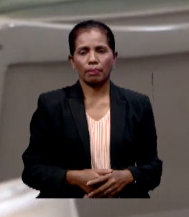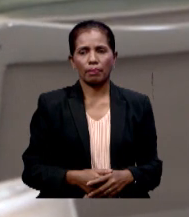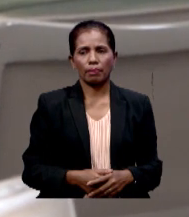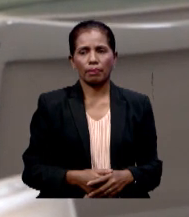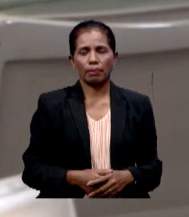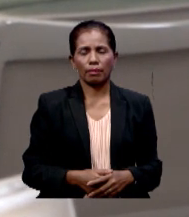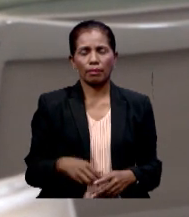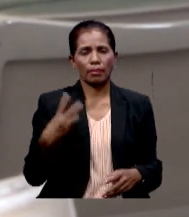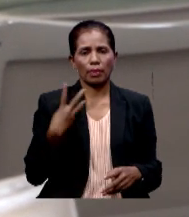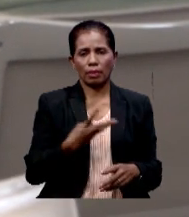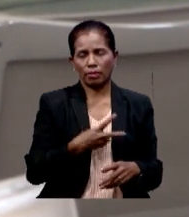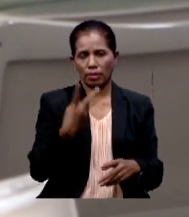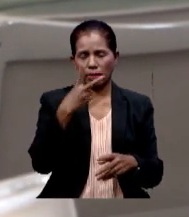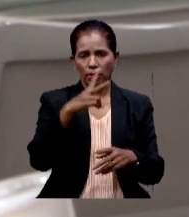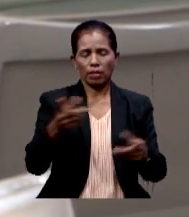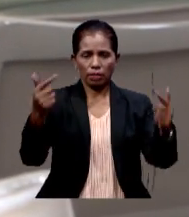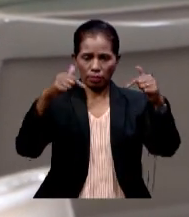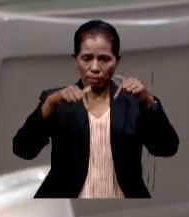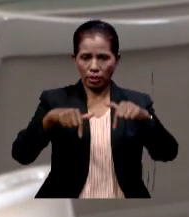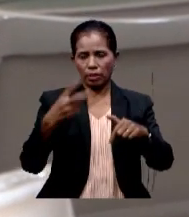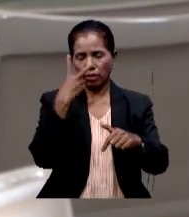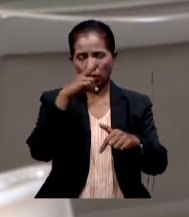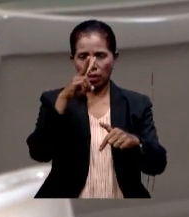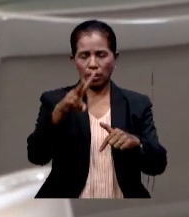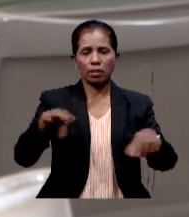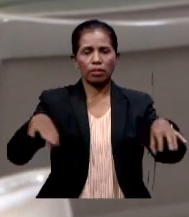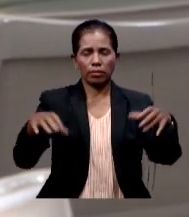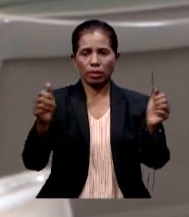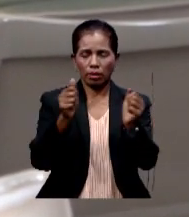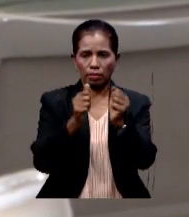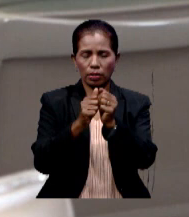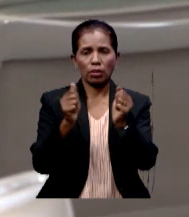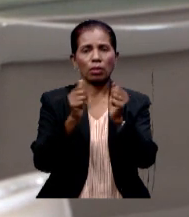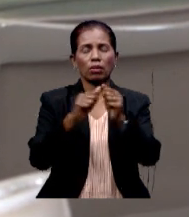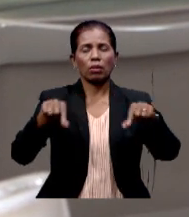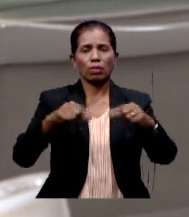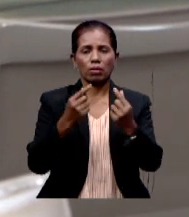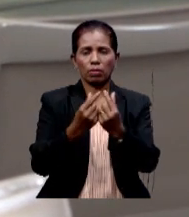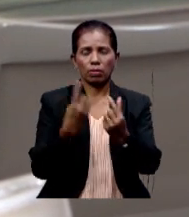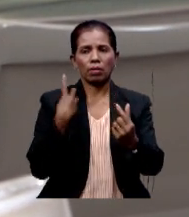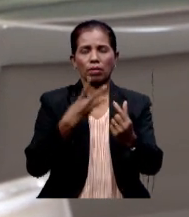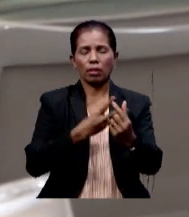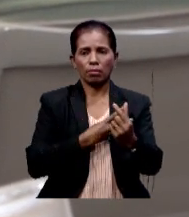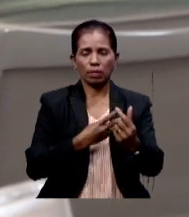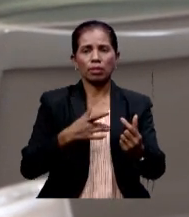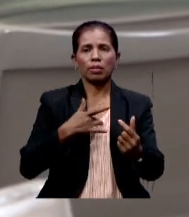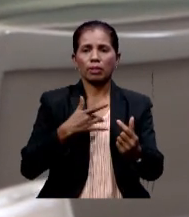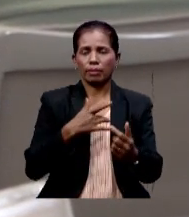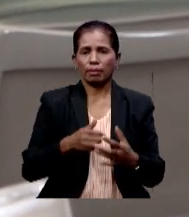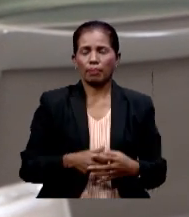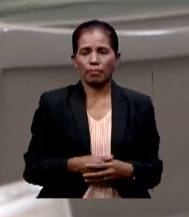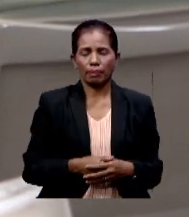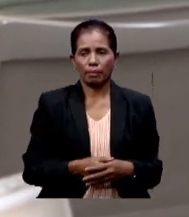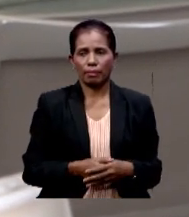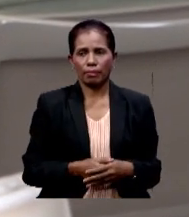esteemed colleagues come to the six working party meeting with a very concrete proposed